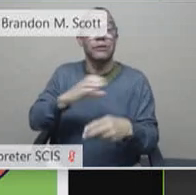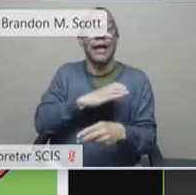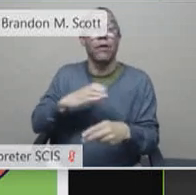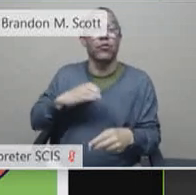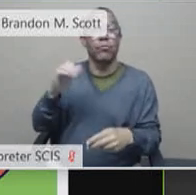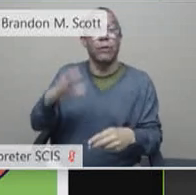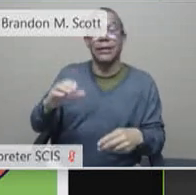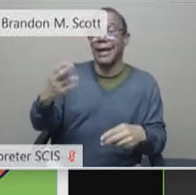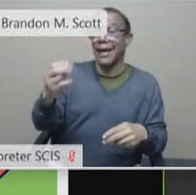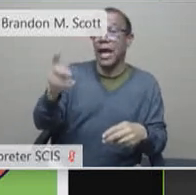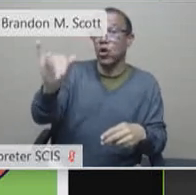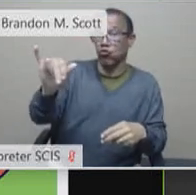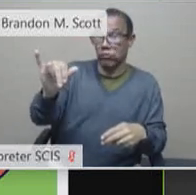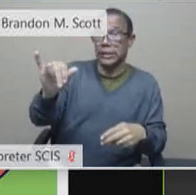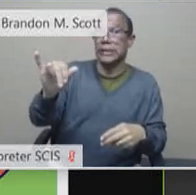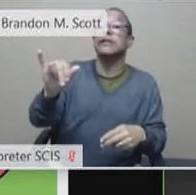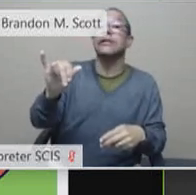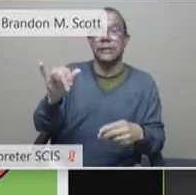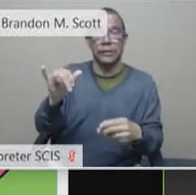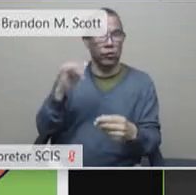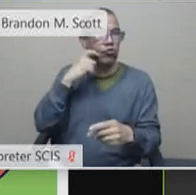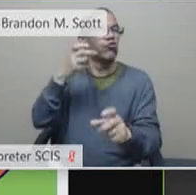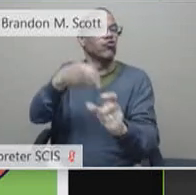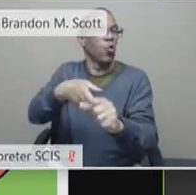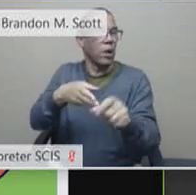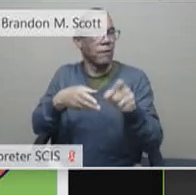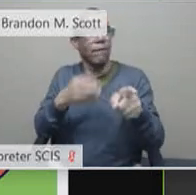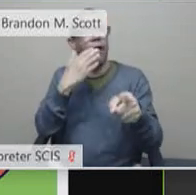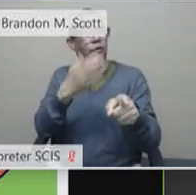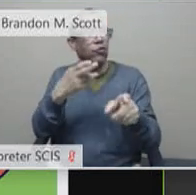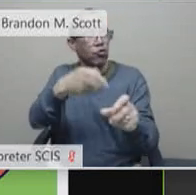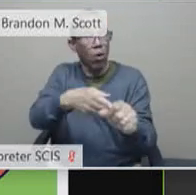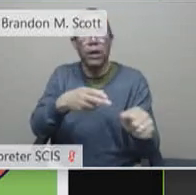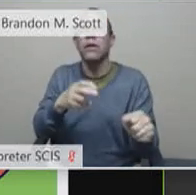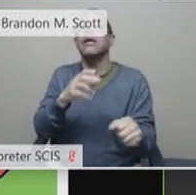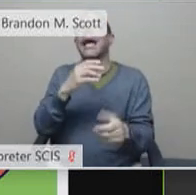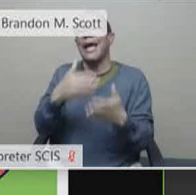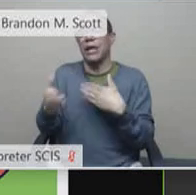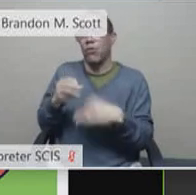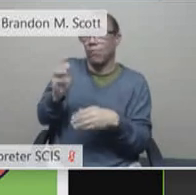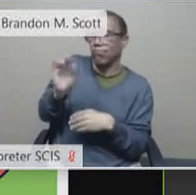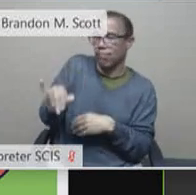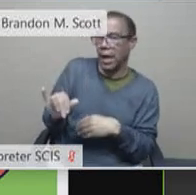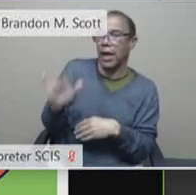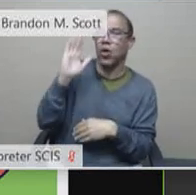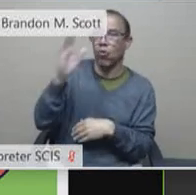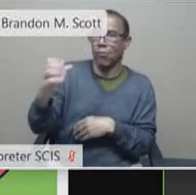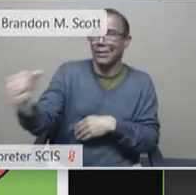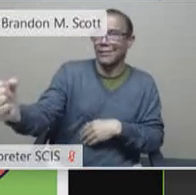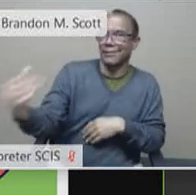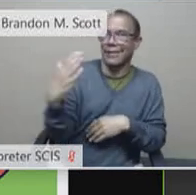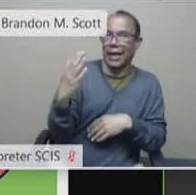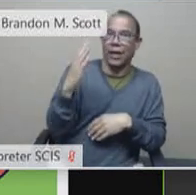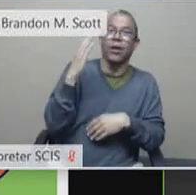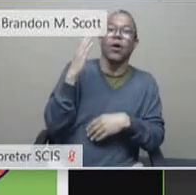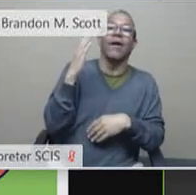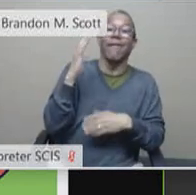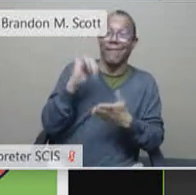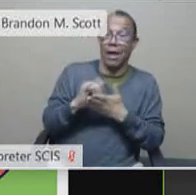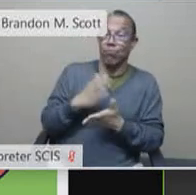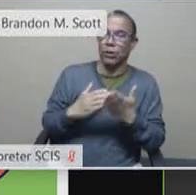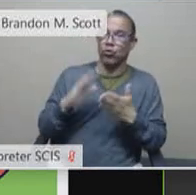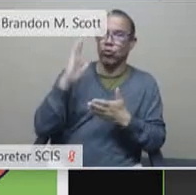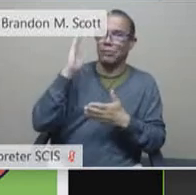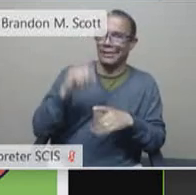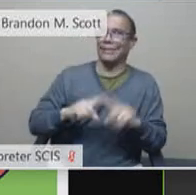the council will deliberate the budget proposals that we know are going to be sent to us, going to be significantly different than the one we have today.